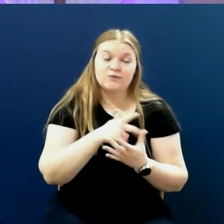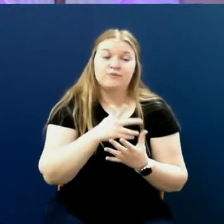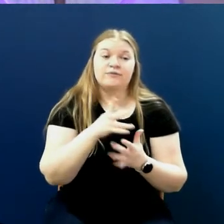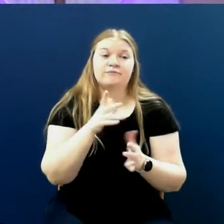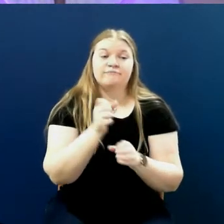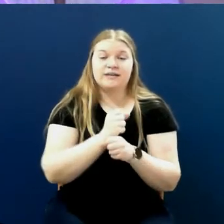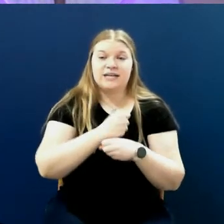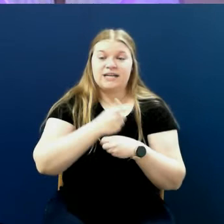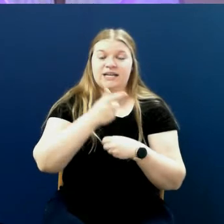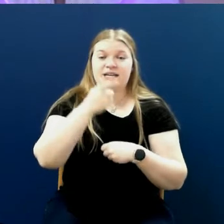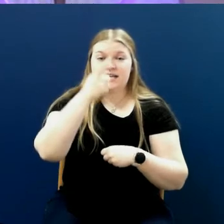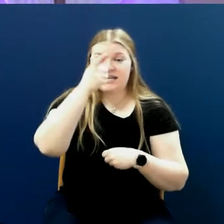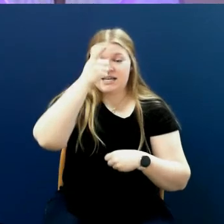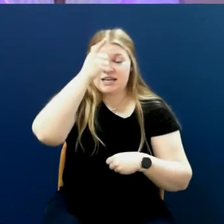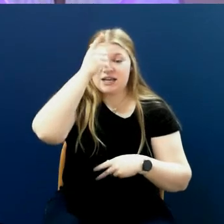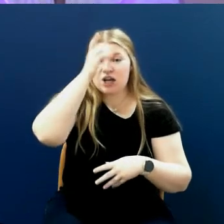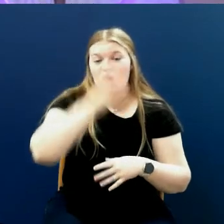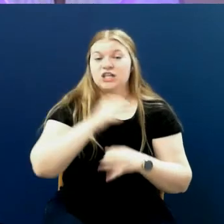God.